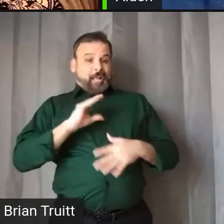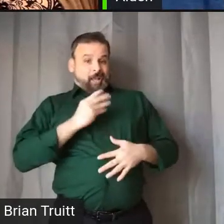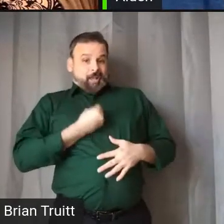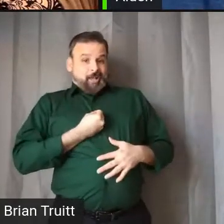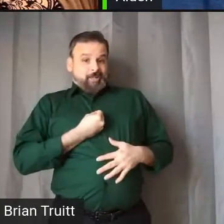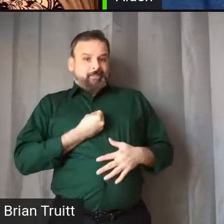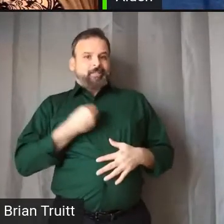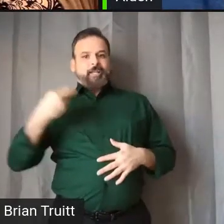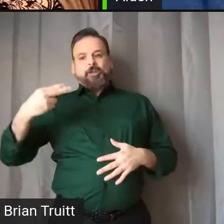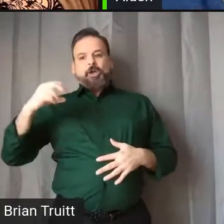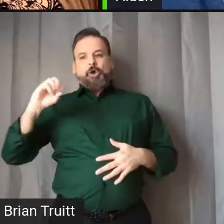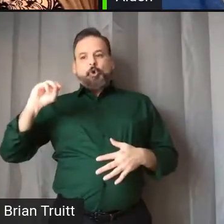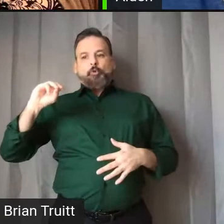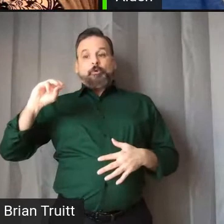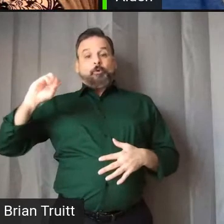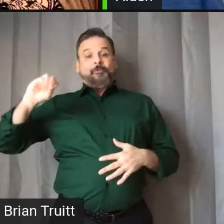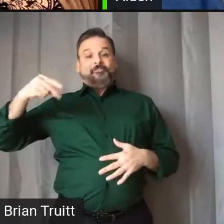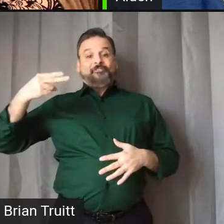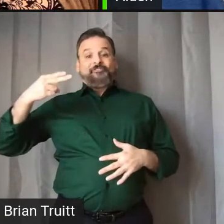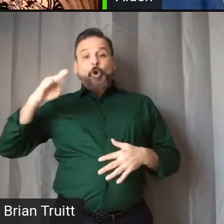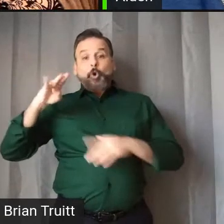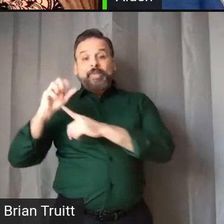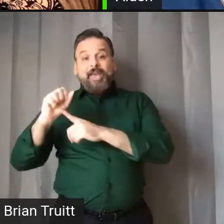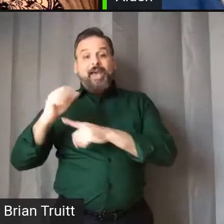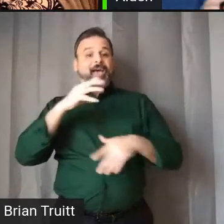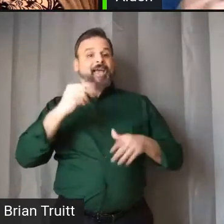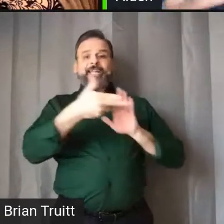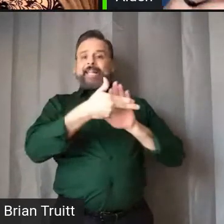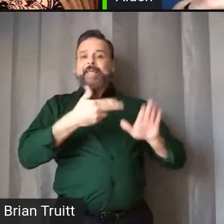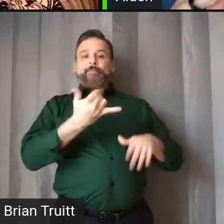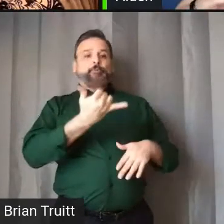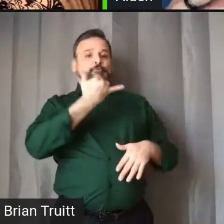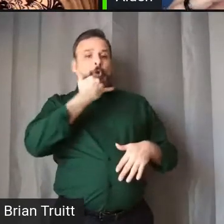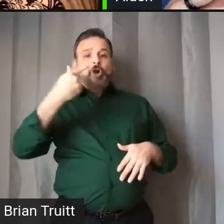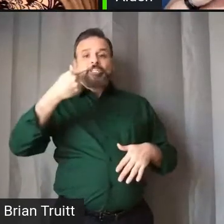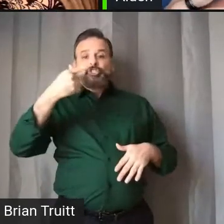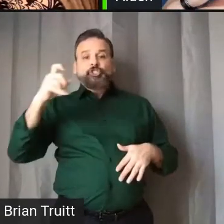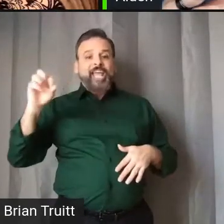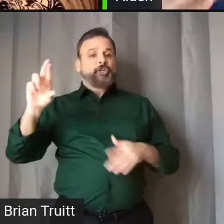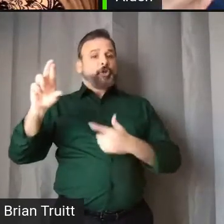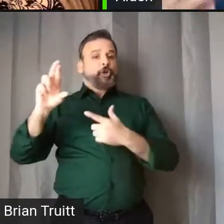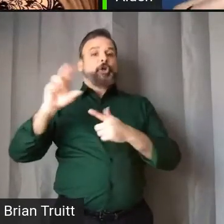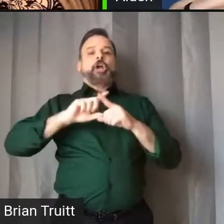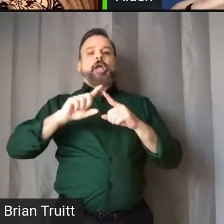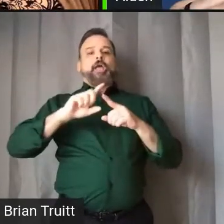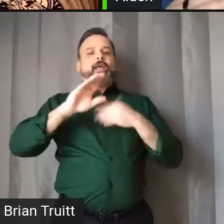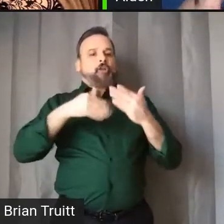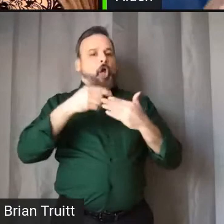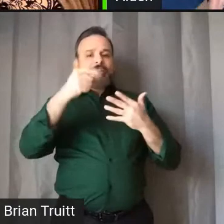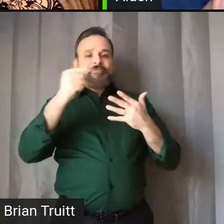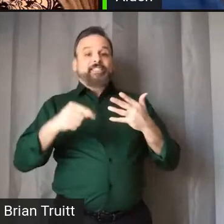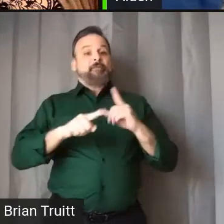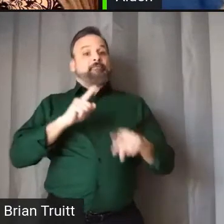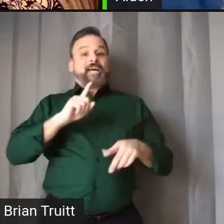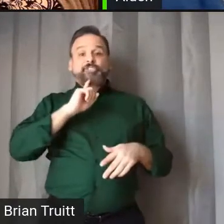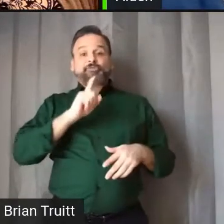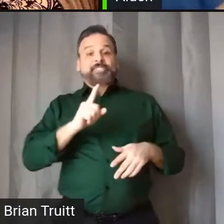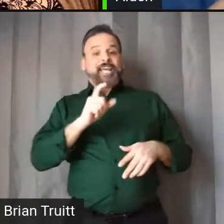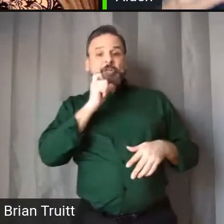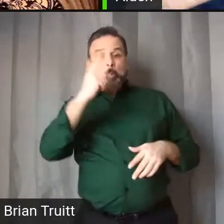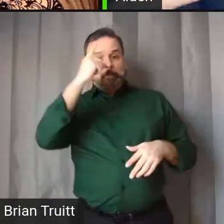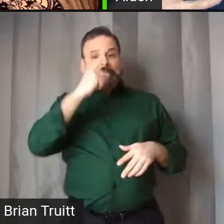homophobia and being misgendered and all this stuff, but it's very, I don't think it's a sad